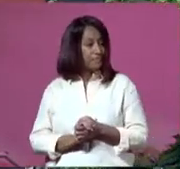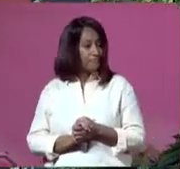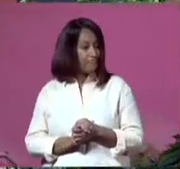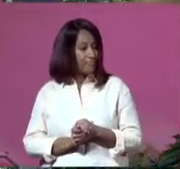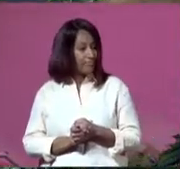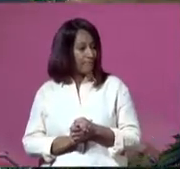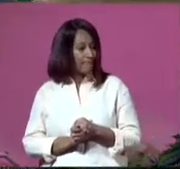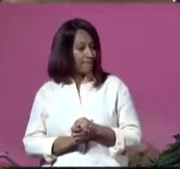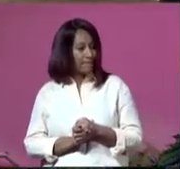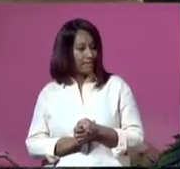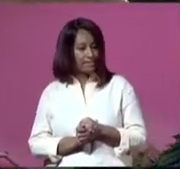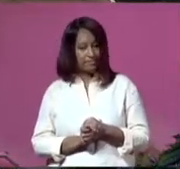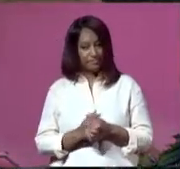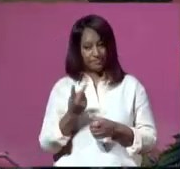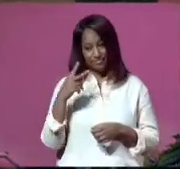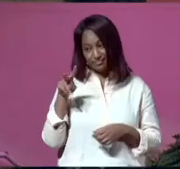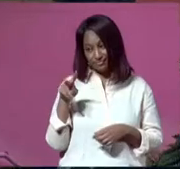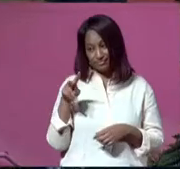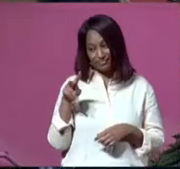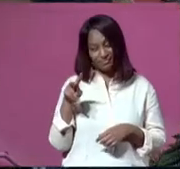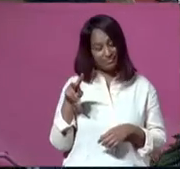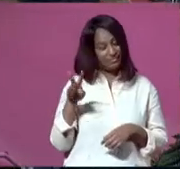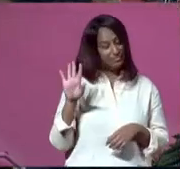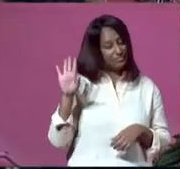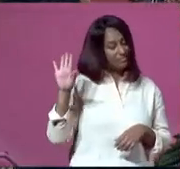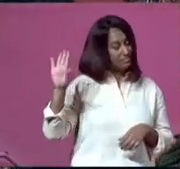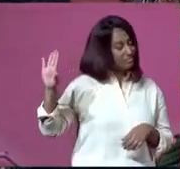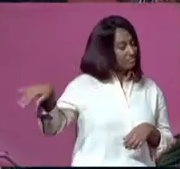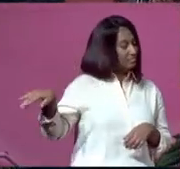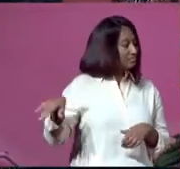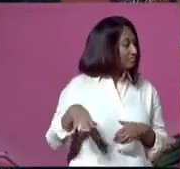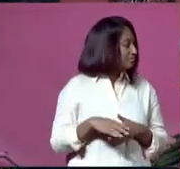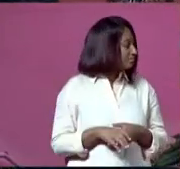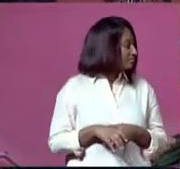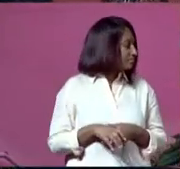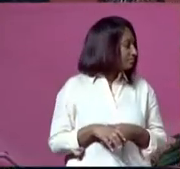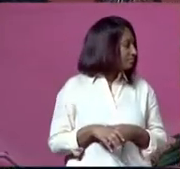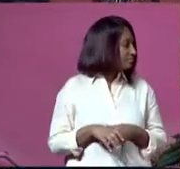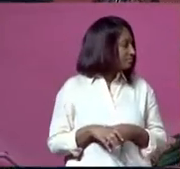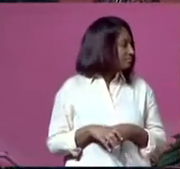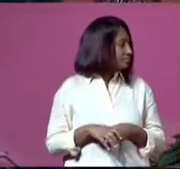And we roll our eyes at them, suck our teeth at them, don't want them to sit next to us.